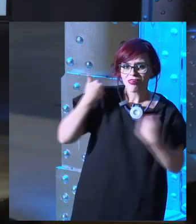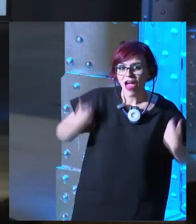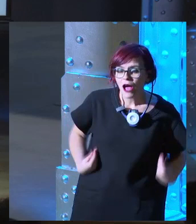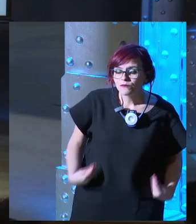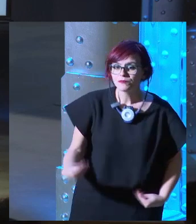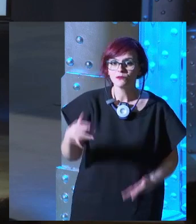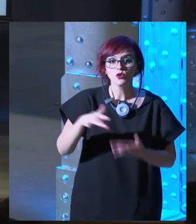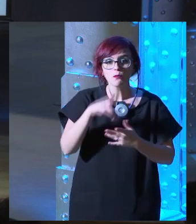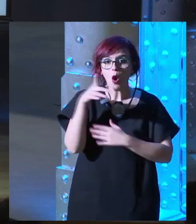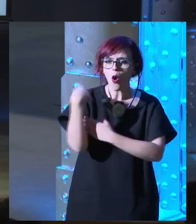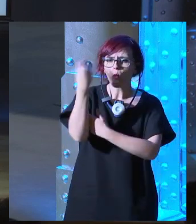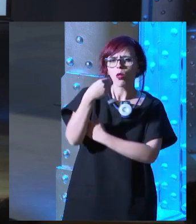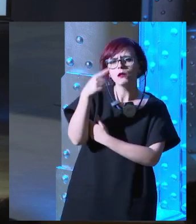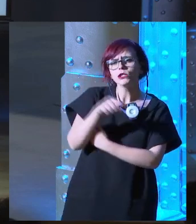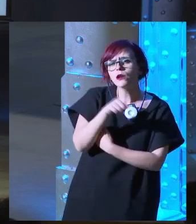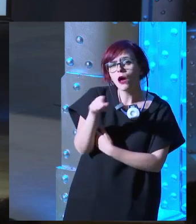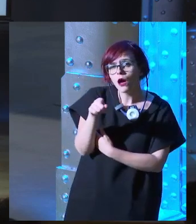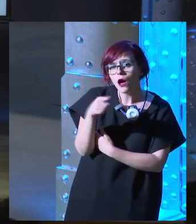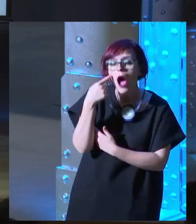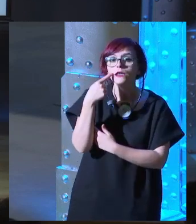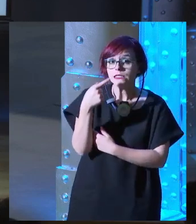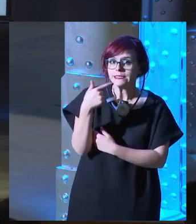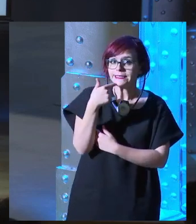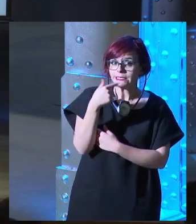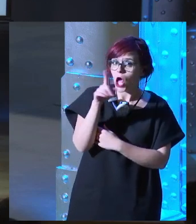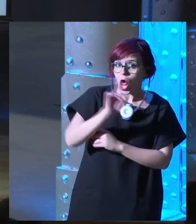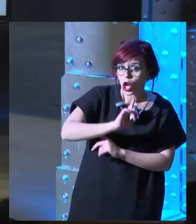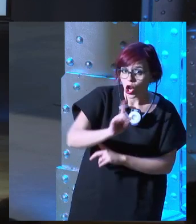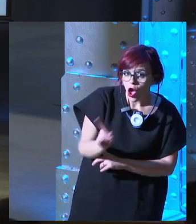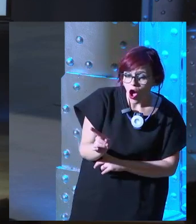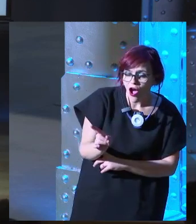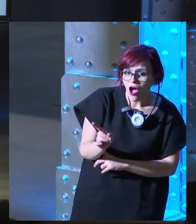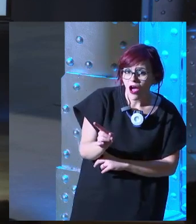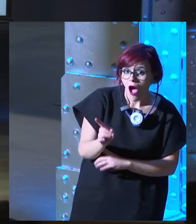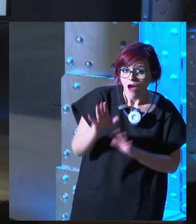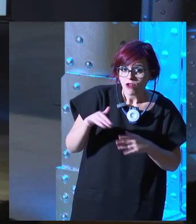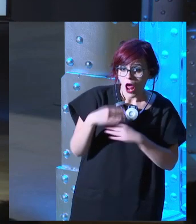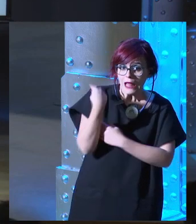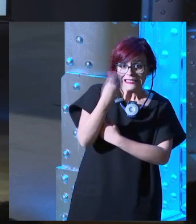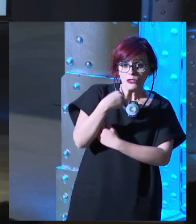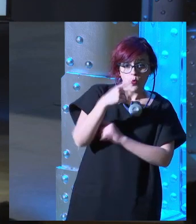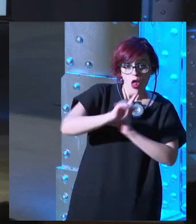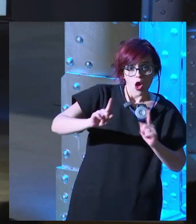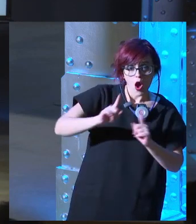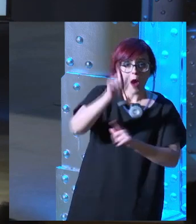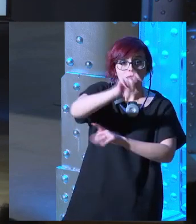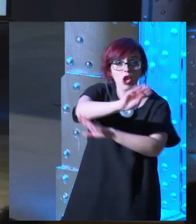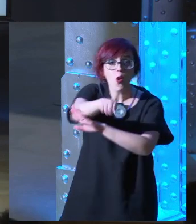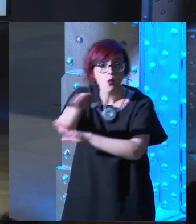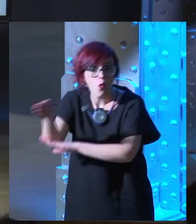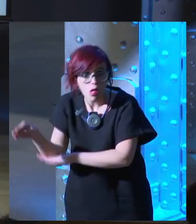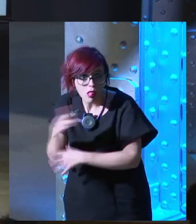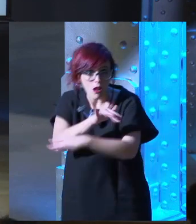not going to look after anybody else. Even if you think you're the most caring person in the world, secretly you probably want to kill them all.